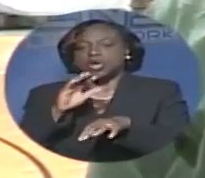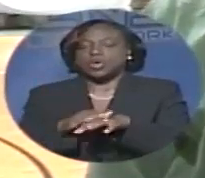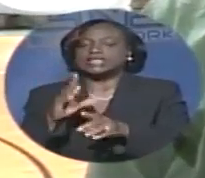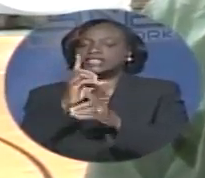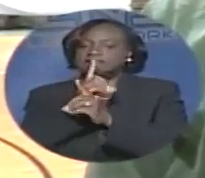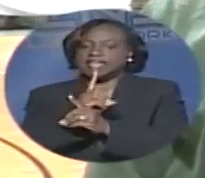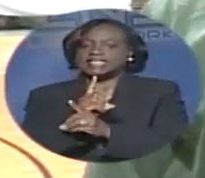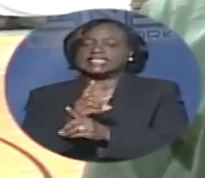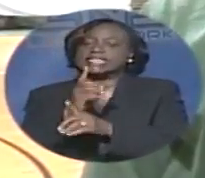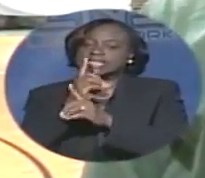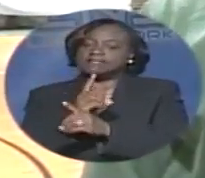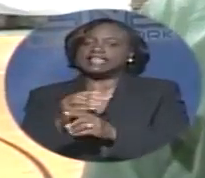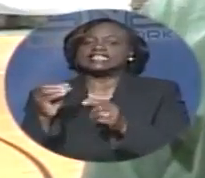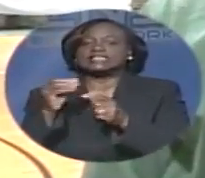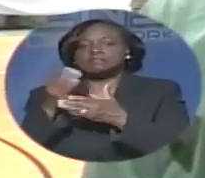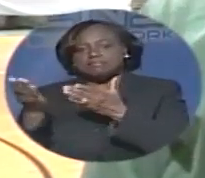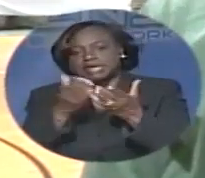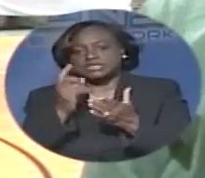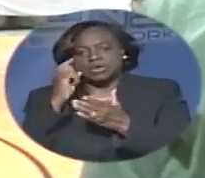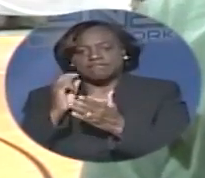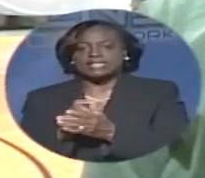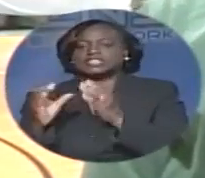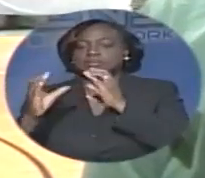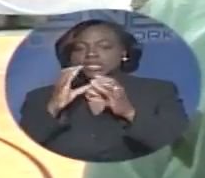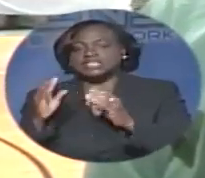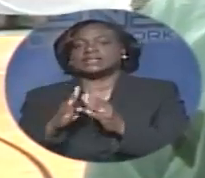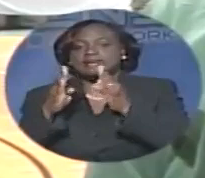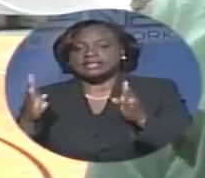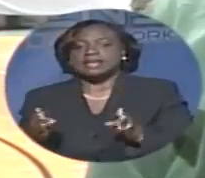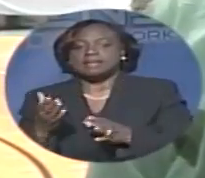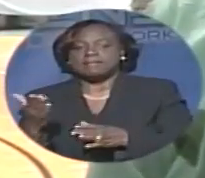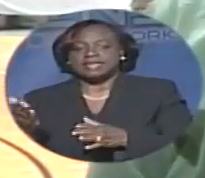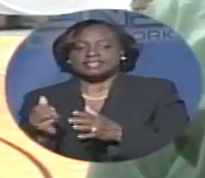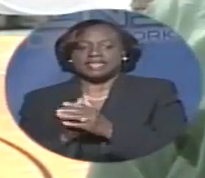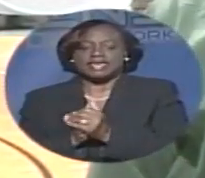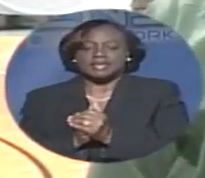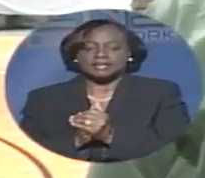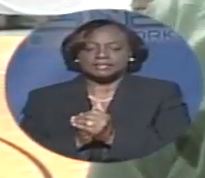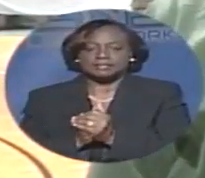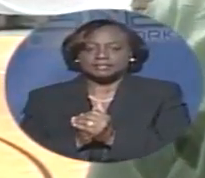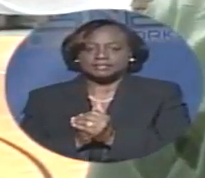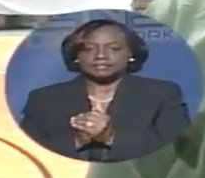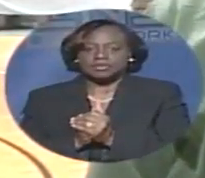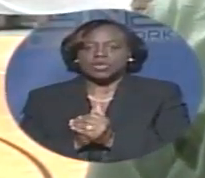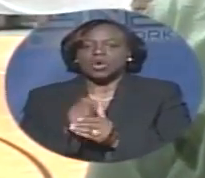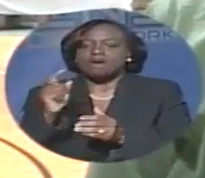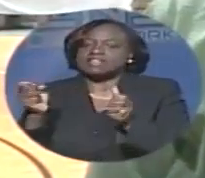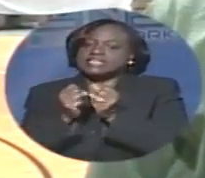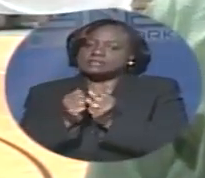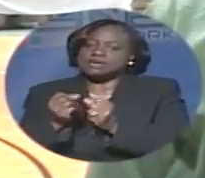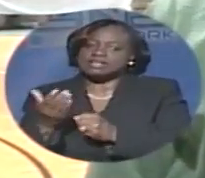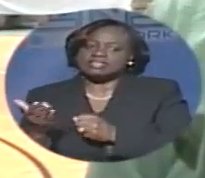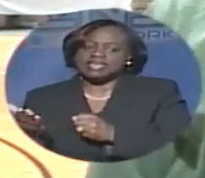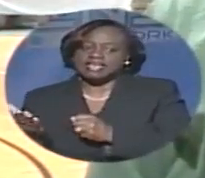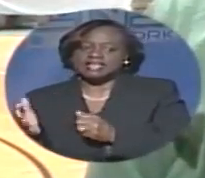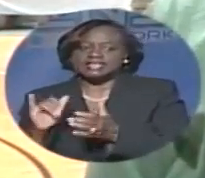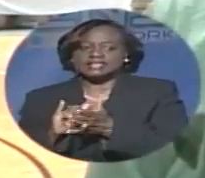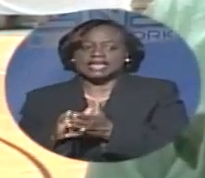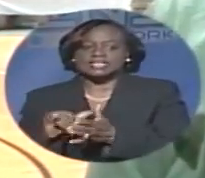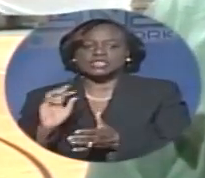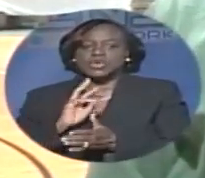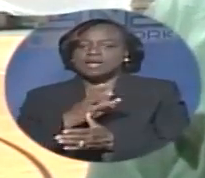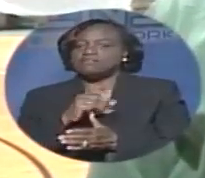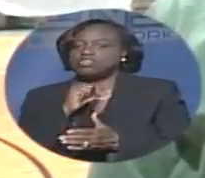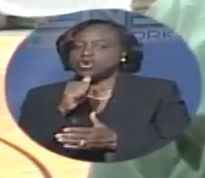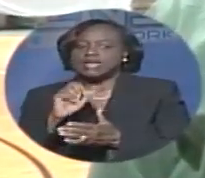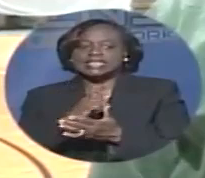offense. Communication is a big thing, but I think one of the smaller things that we haven't really